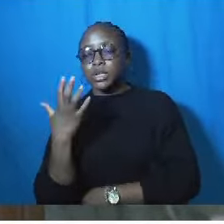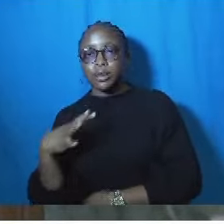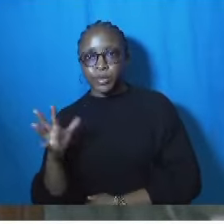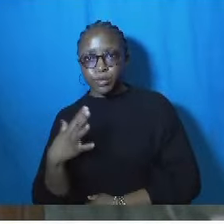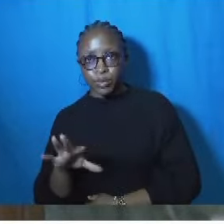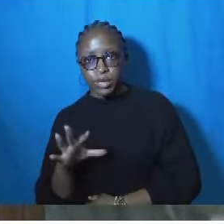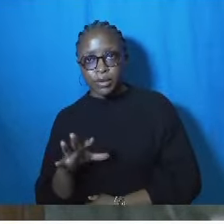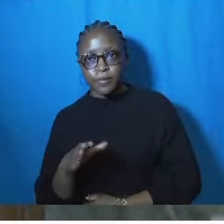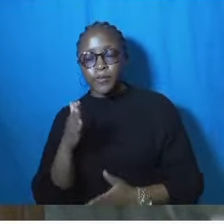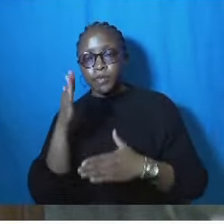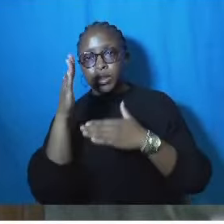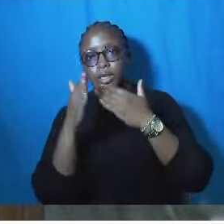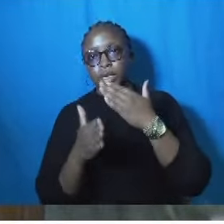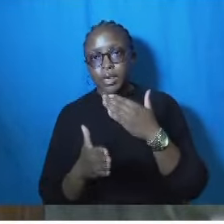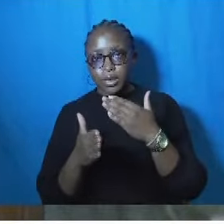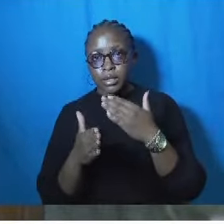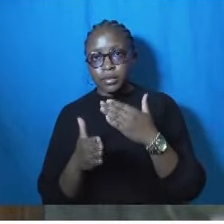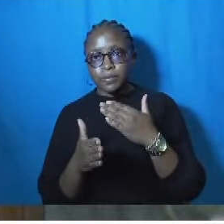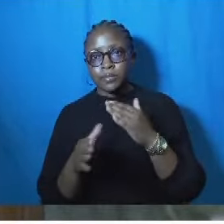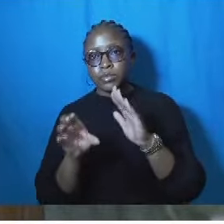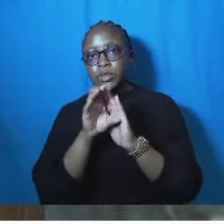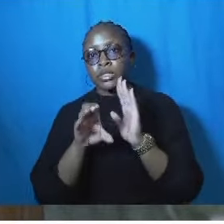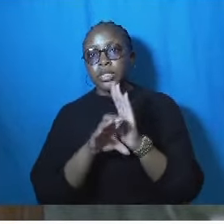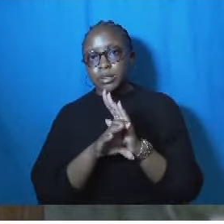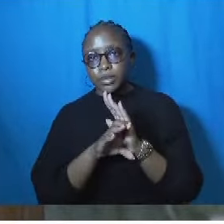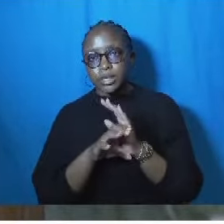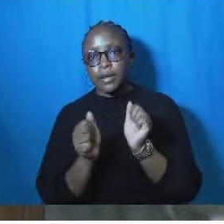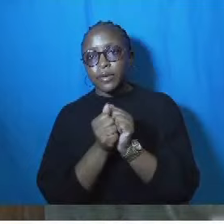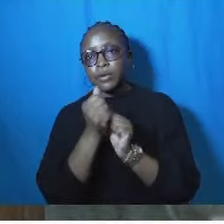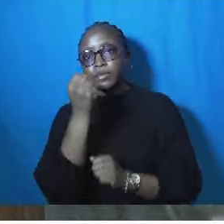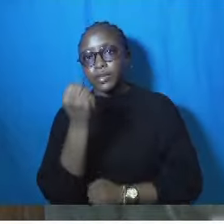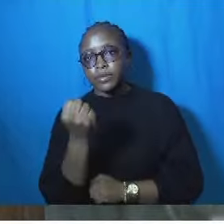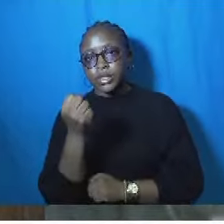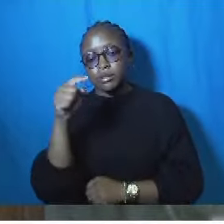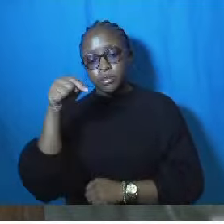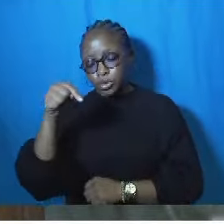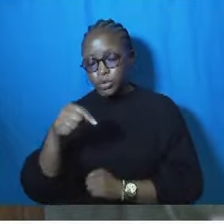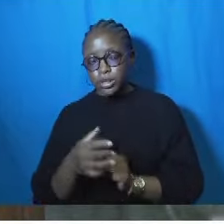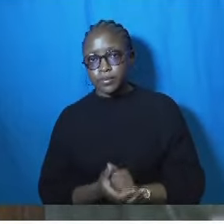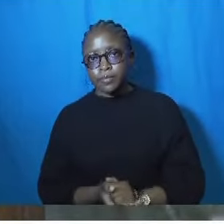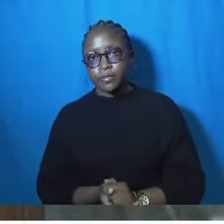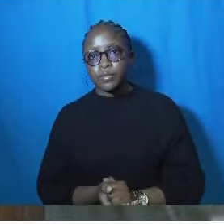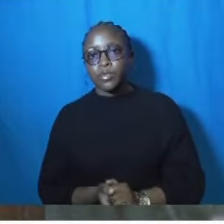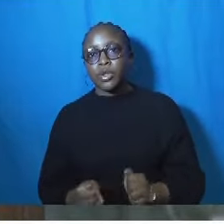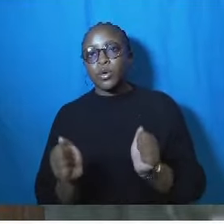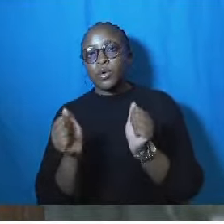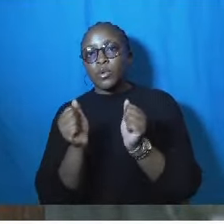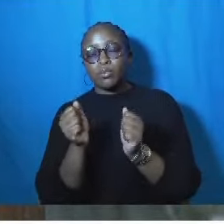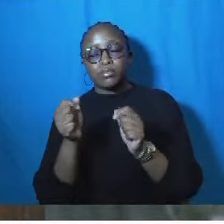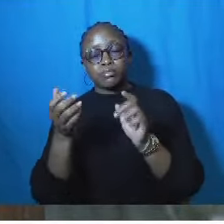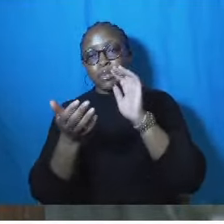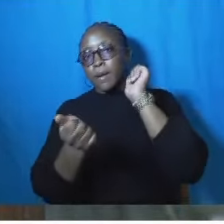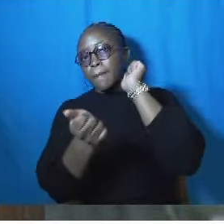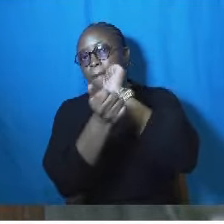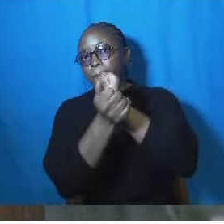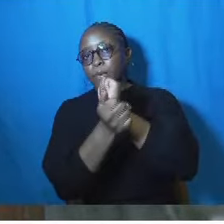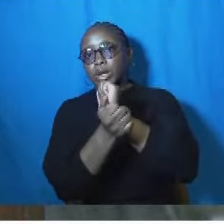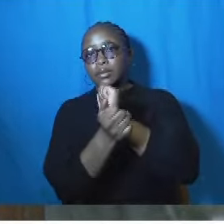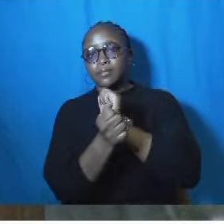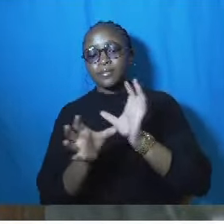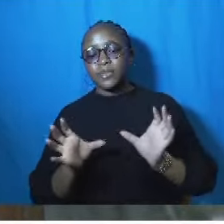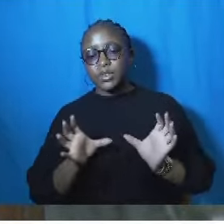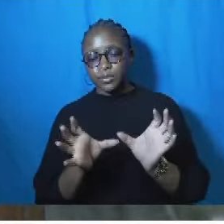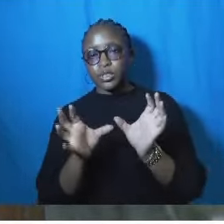out chapter 15 today, with Paul pushing for